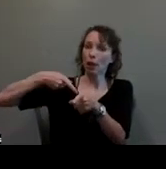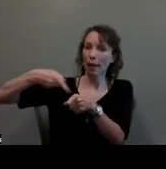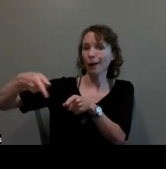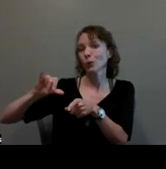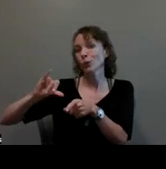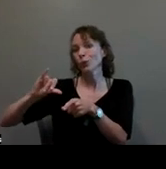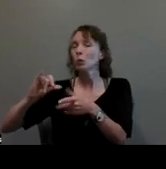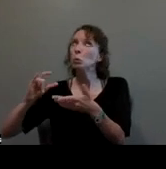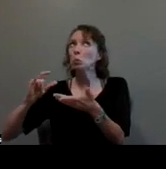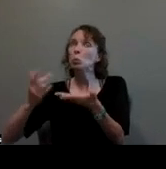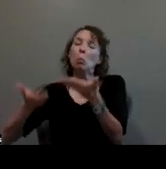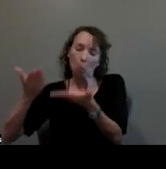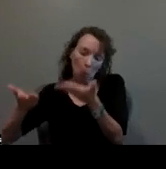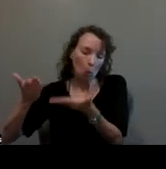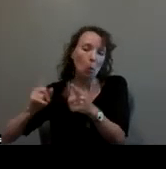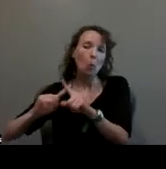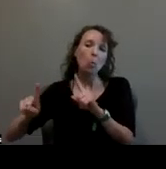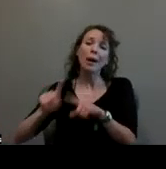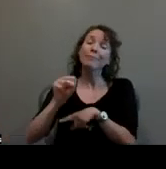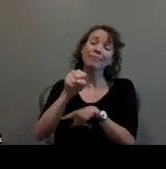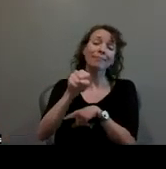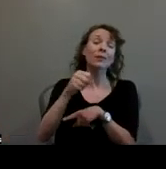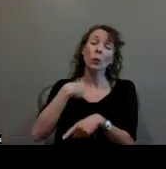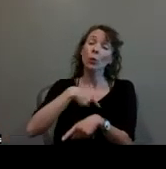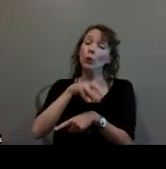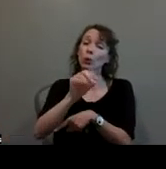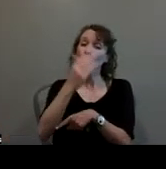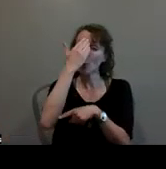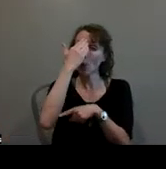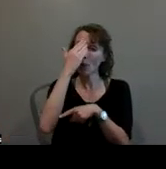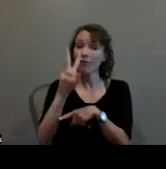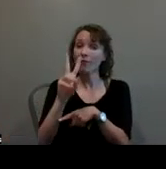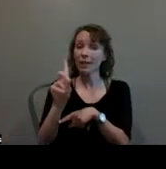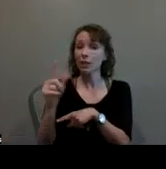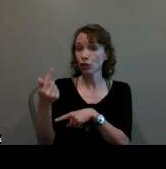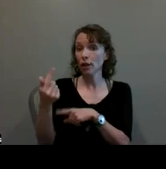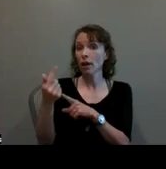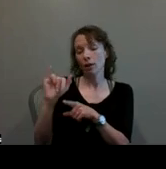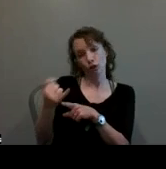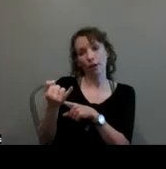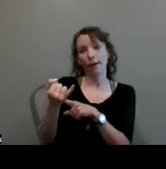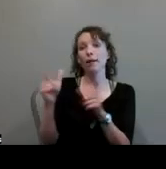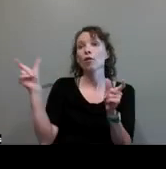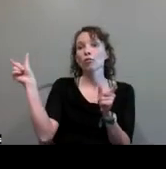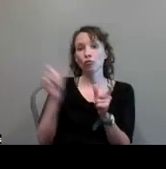But yeah, we do know that VDJ recombination is not